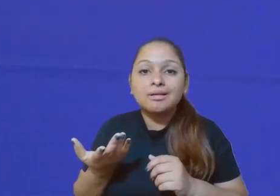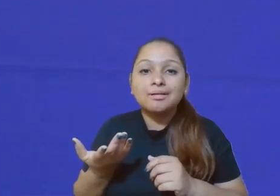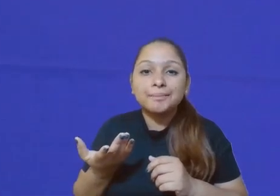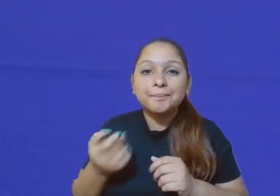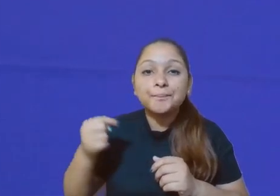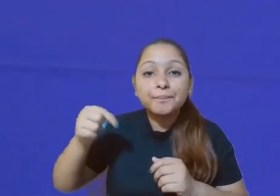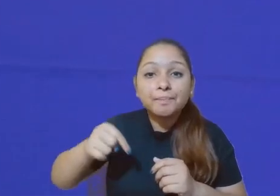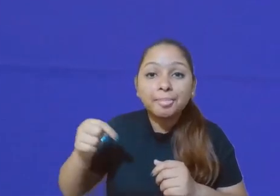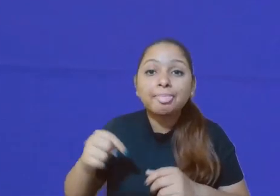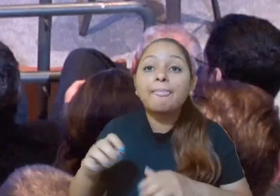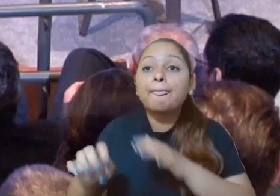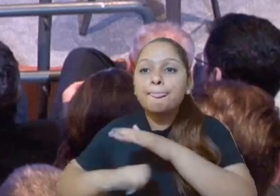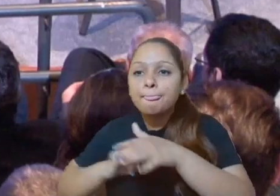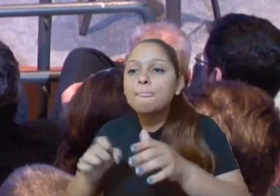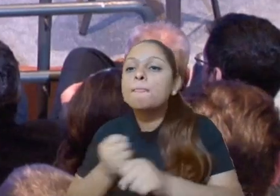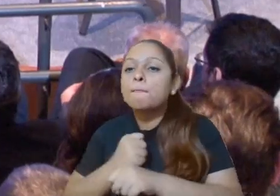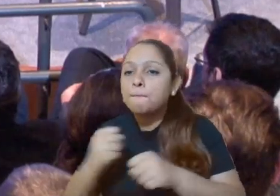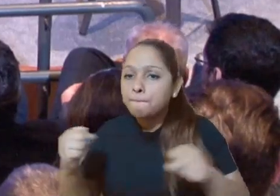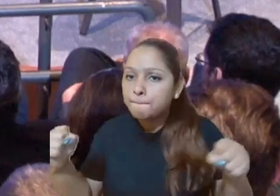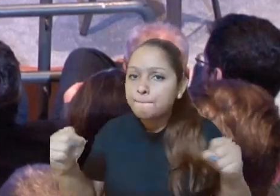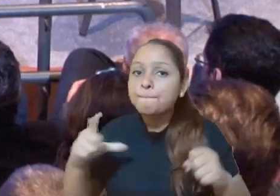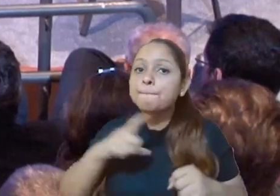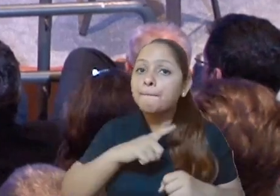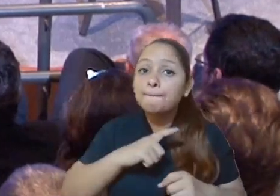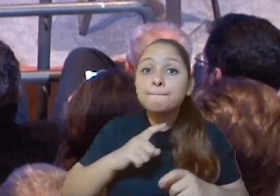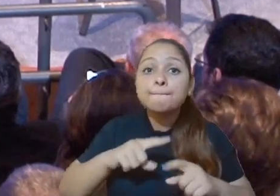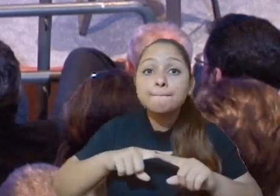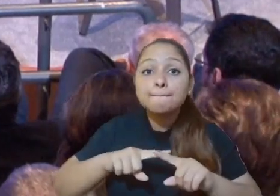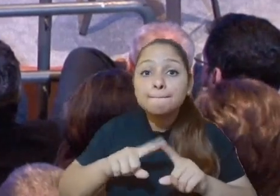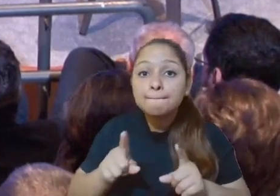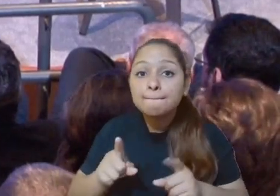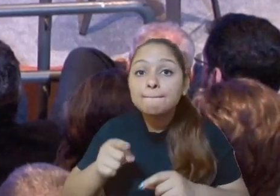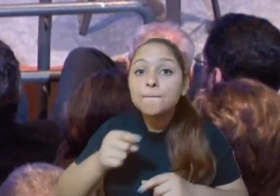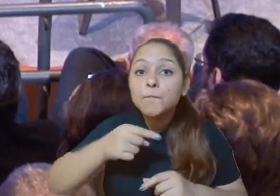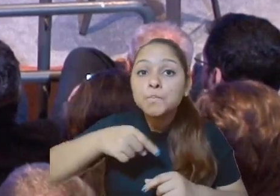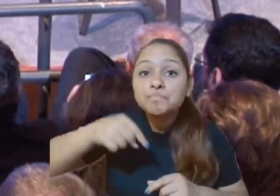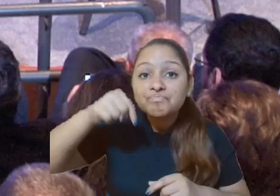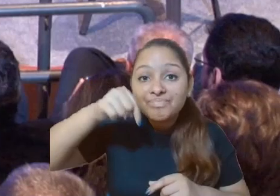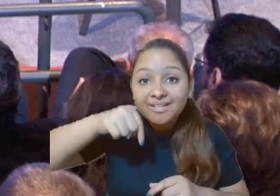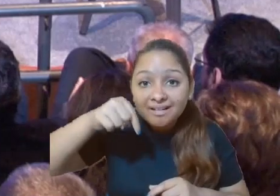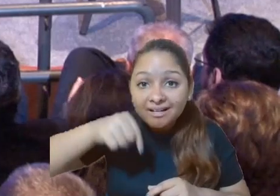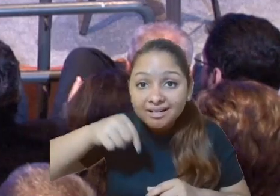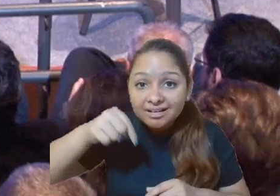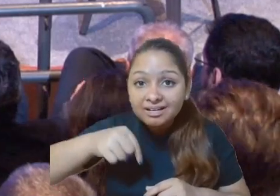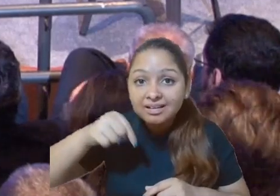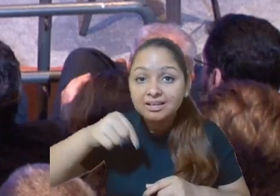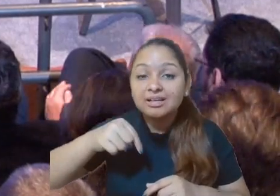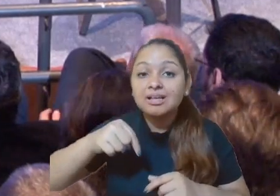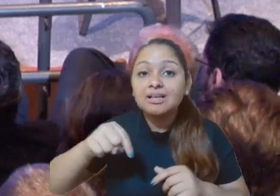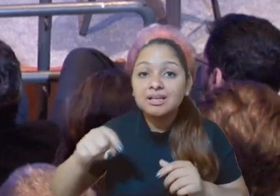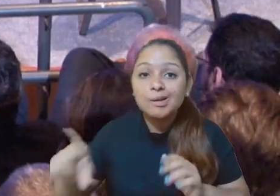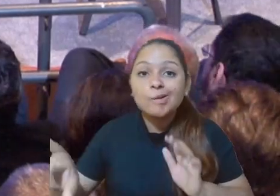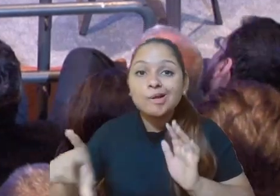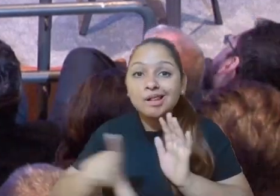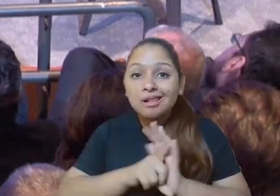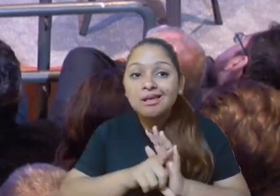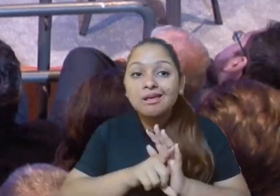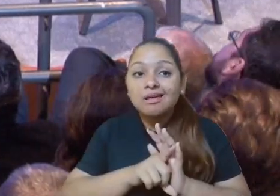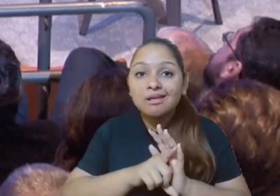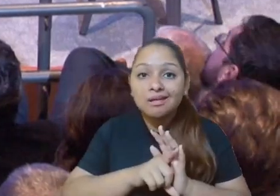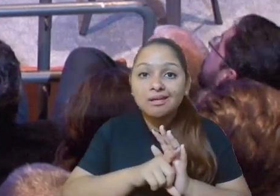of markets here in Brazil, but our legal infrastructure to make this happen, to